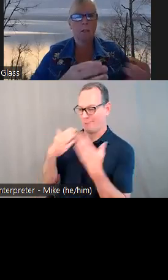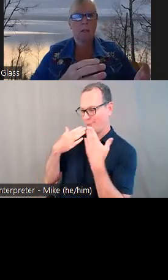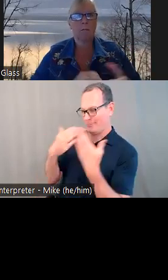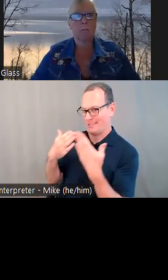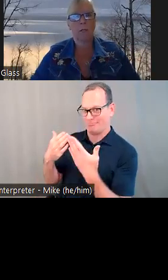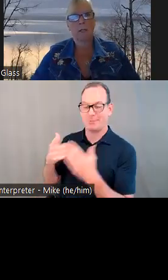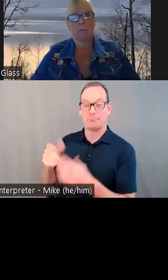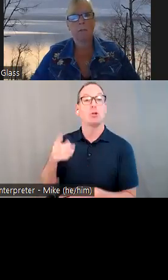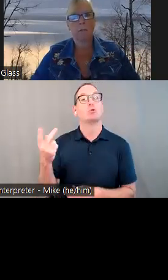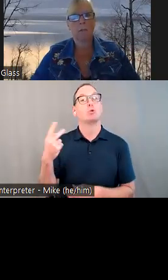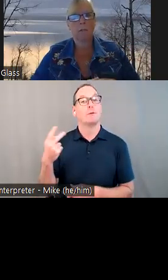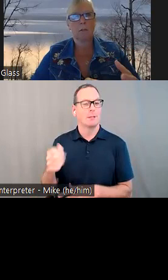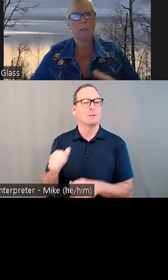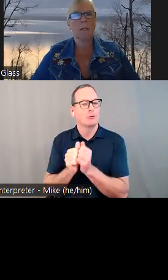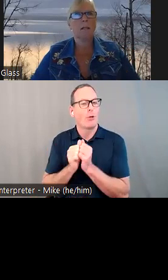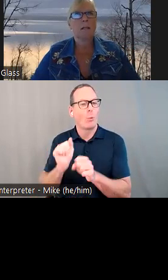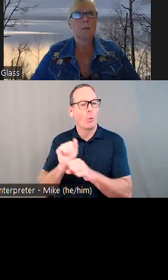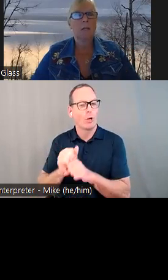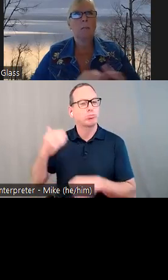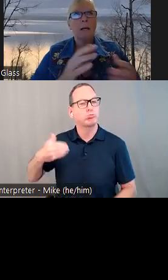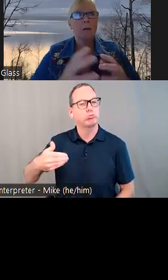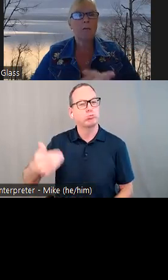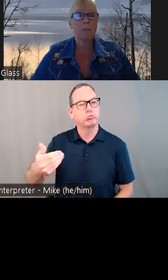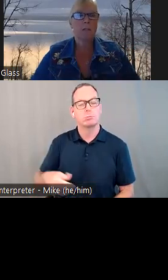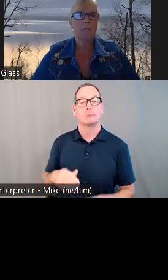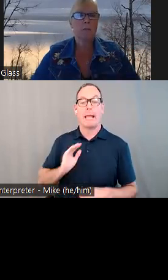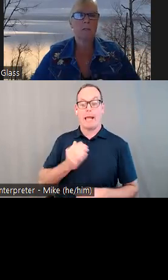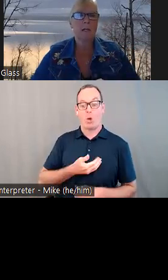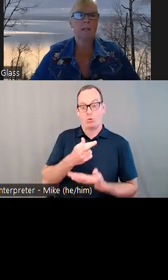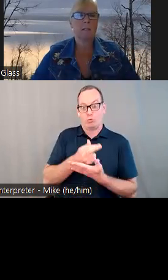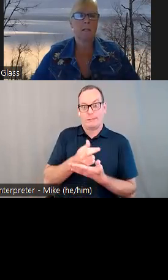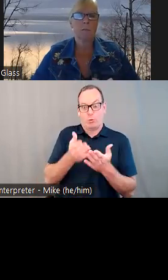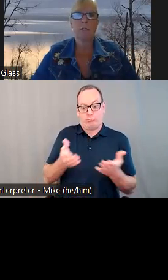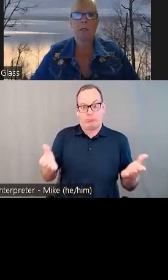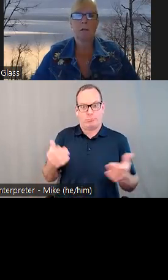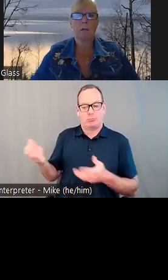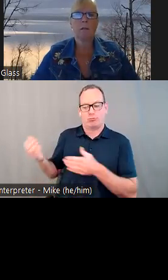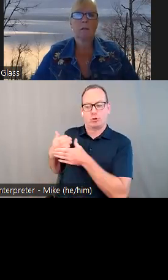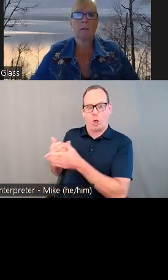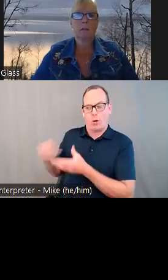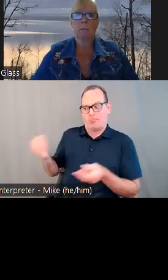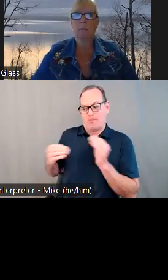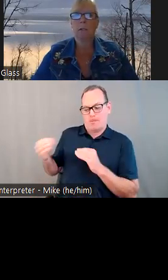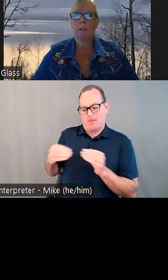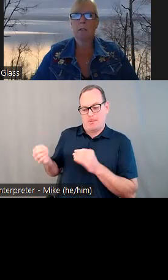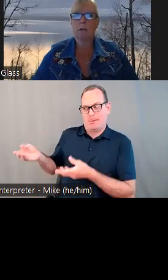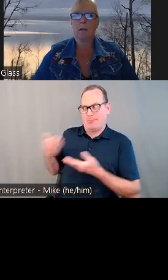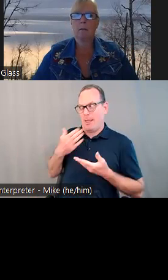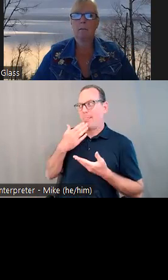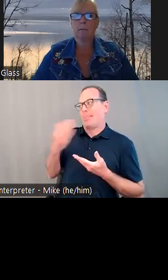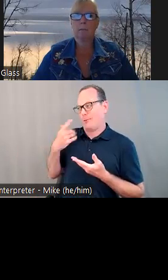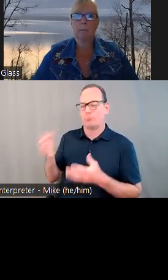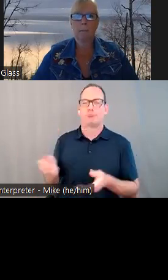share a lot of work and resources. So we combined our efforts on a few of the slides today, and I appreciate her being willing to share